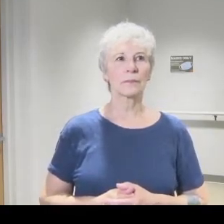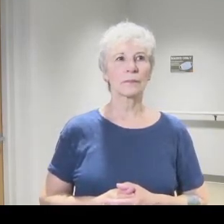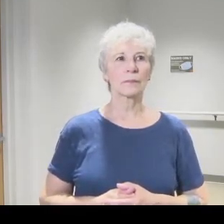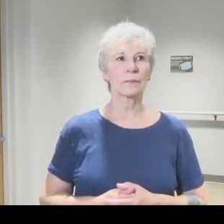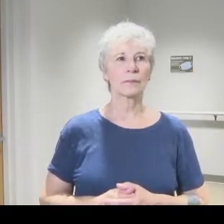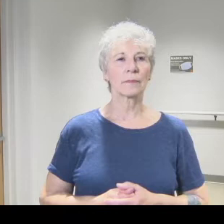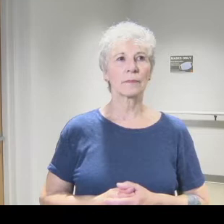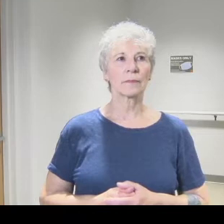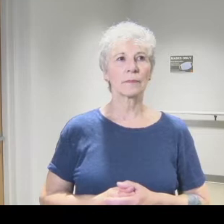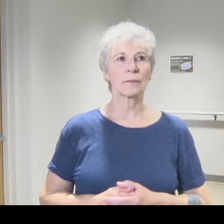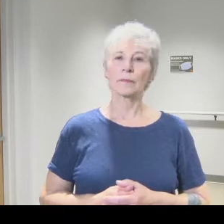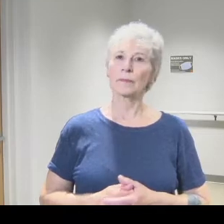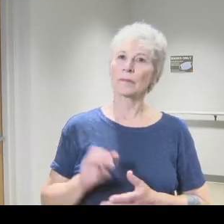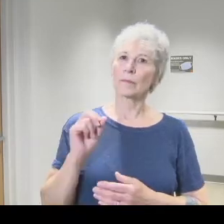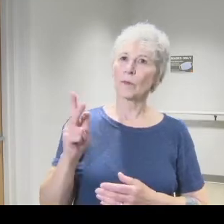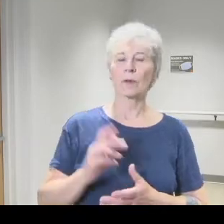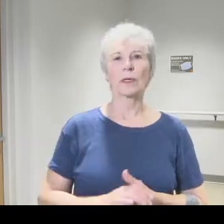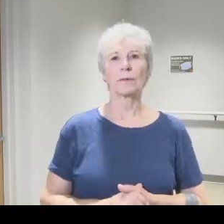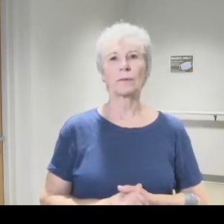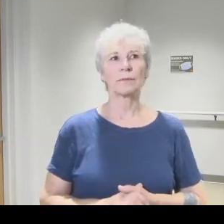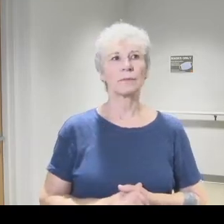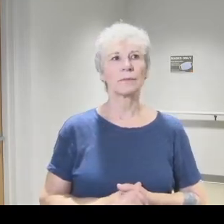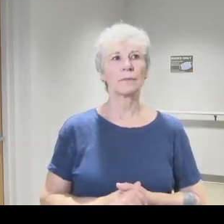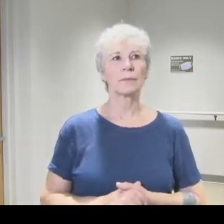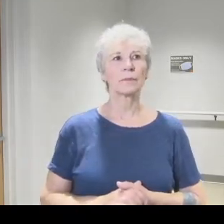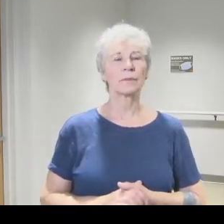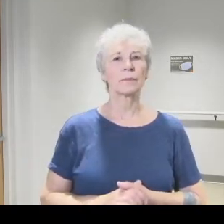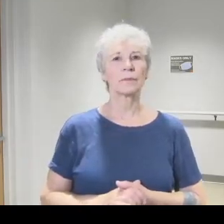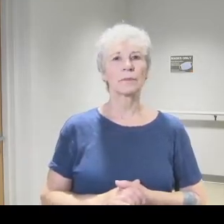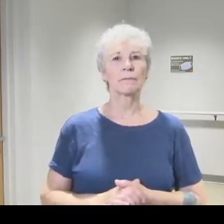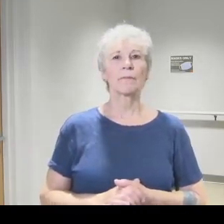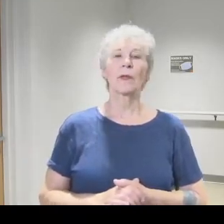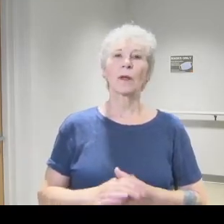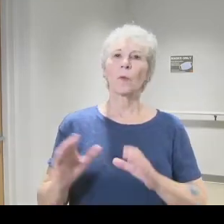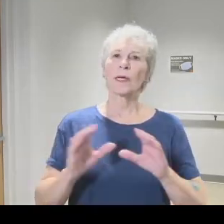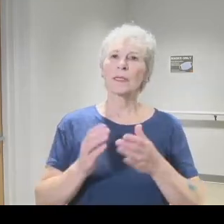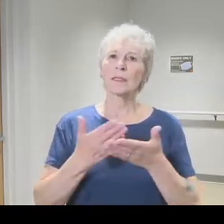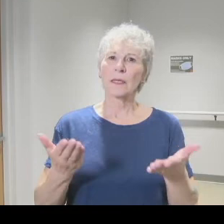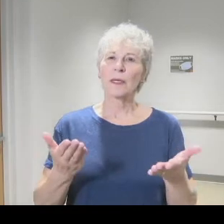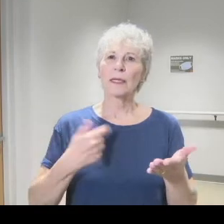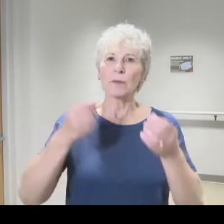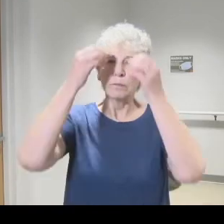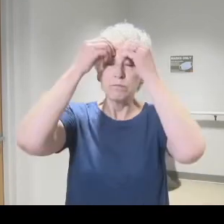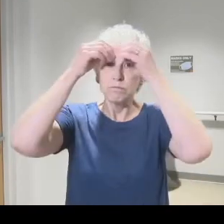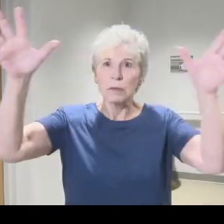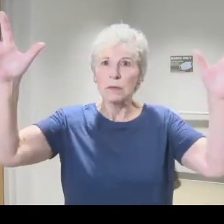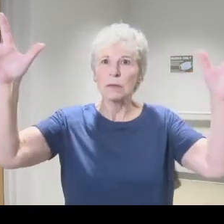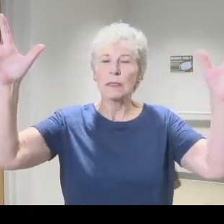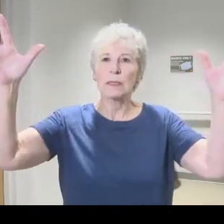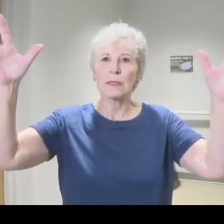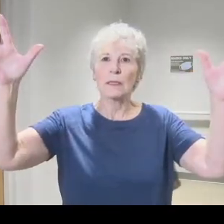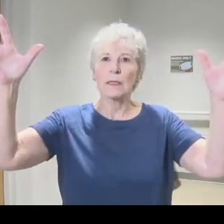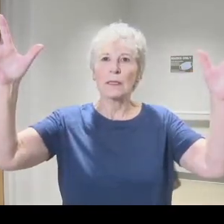You're probably going, okay, well, here's the thing. We did something that is going to blow your mind.